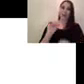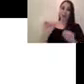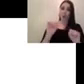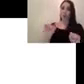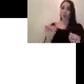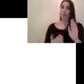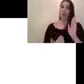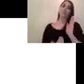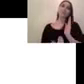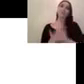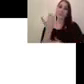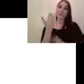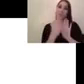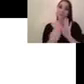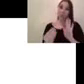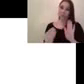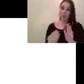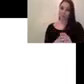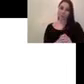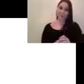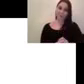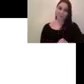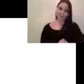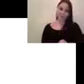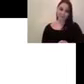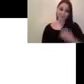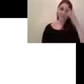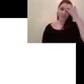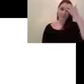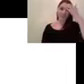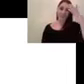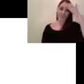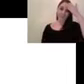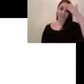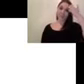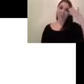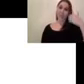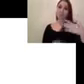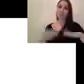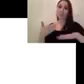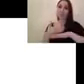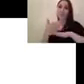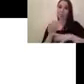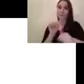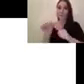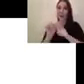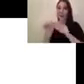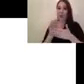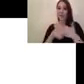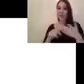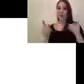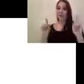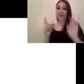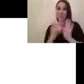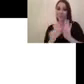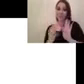new model, and this model performs better than the teacher model even.